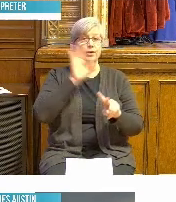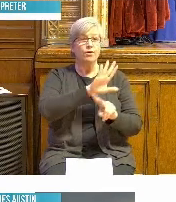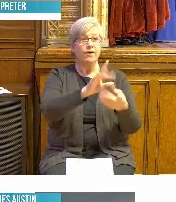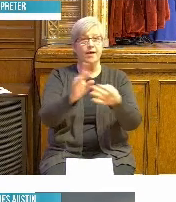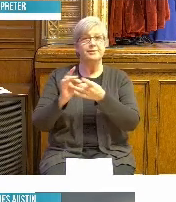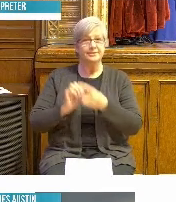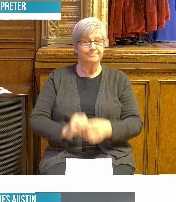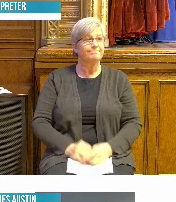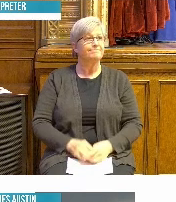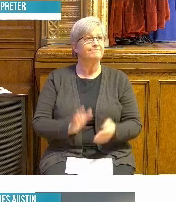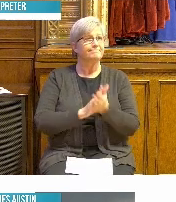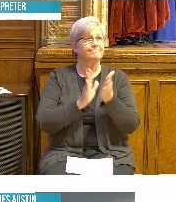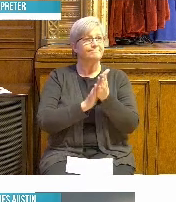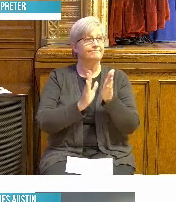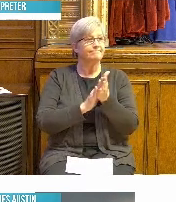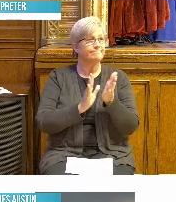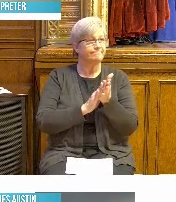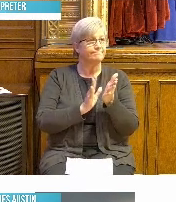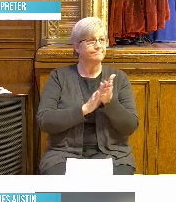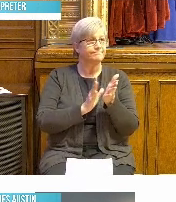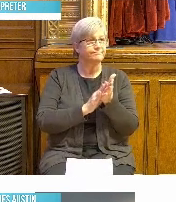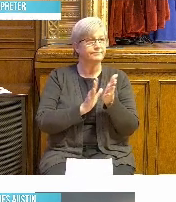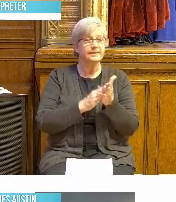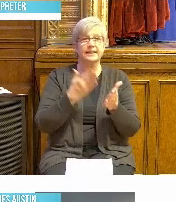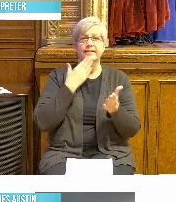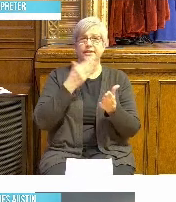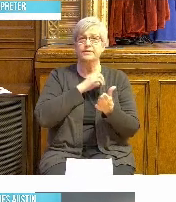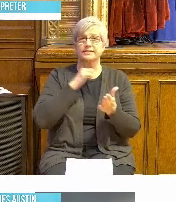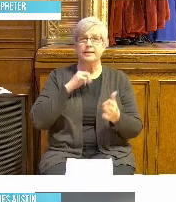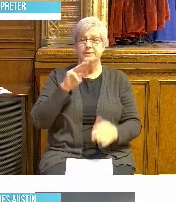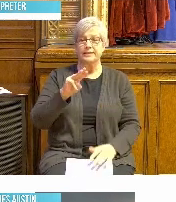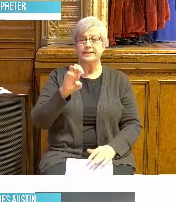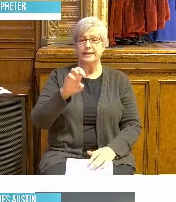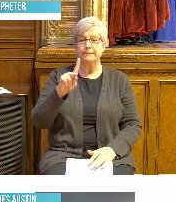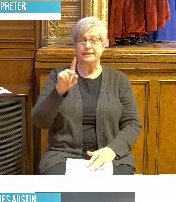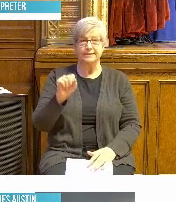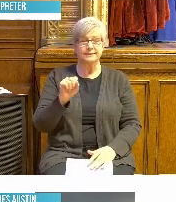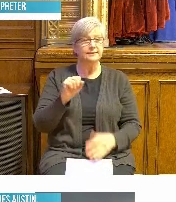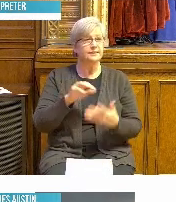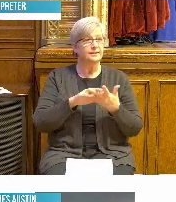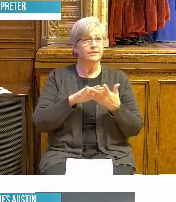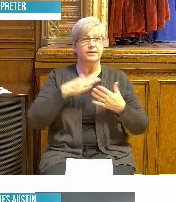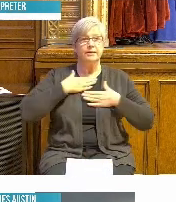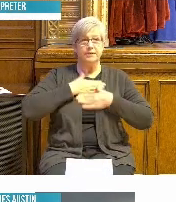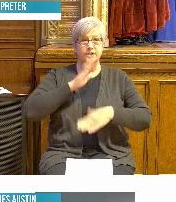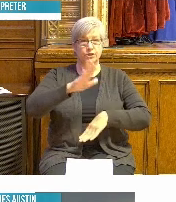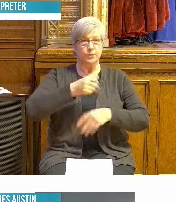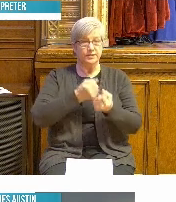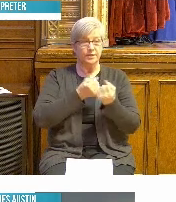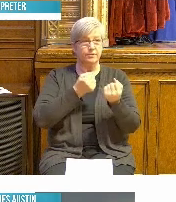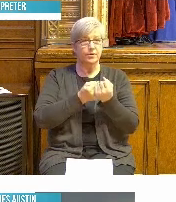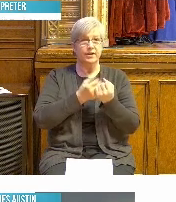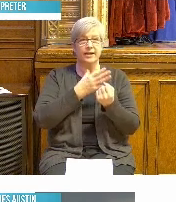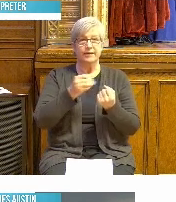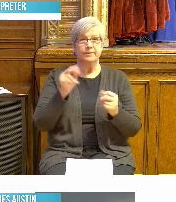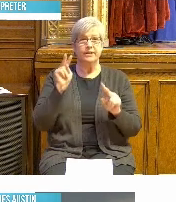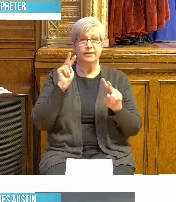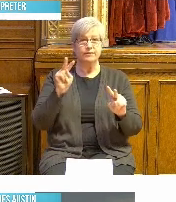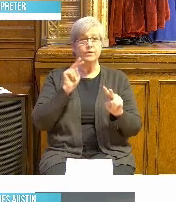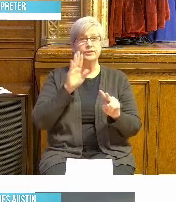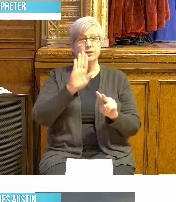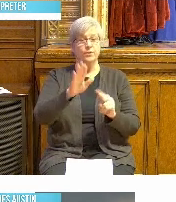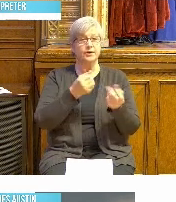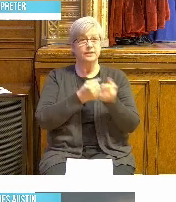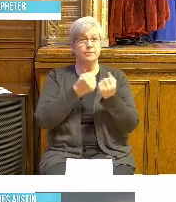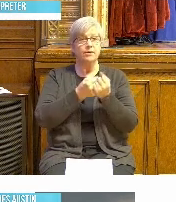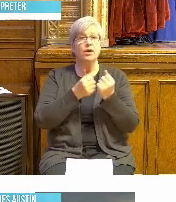you all. Thank you, Assembly Member Meeks. We appreciate your support, and we look forward to your